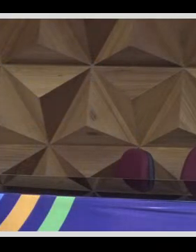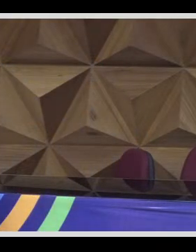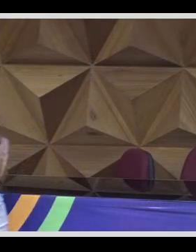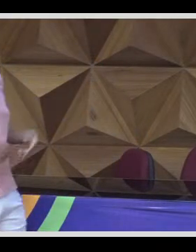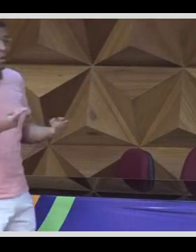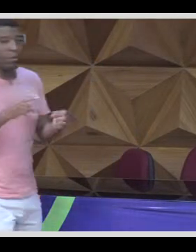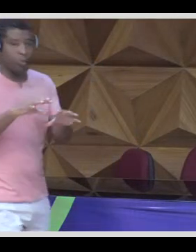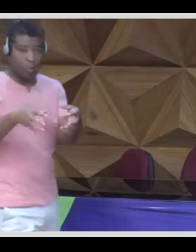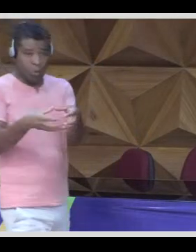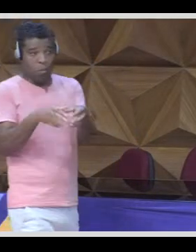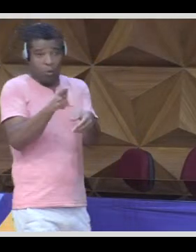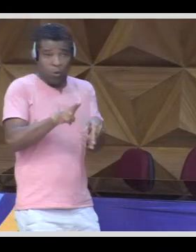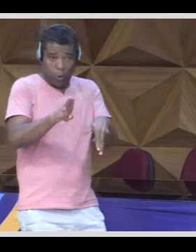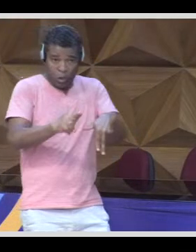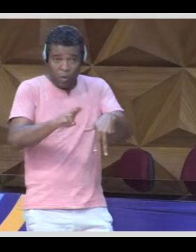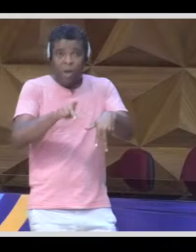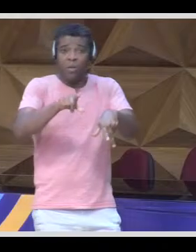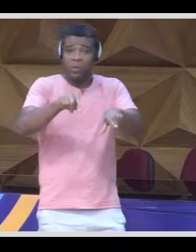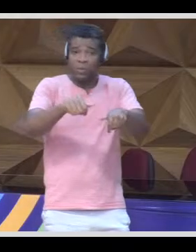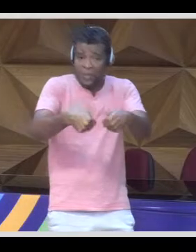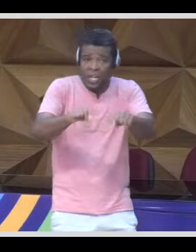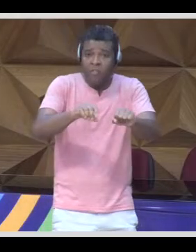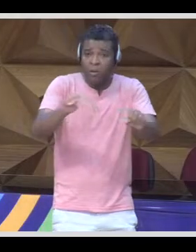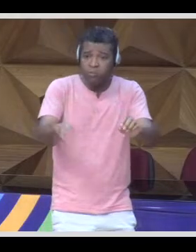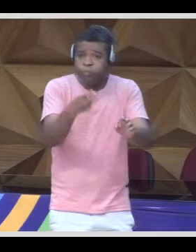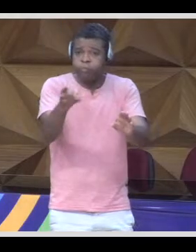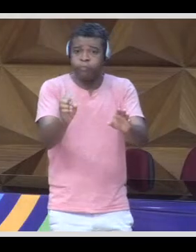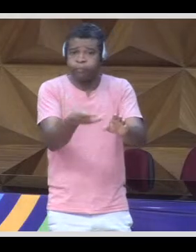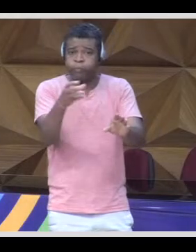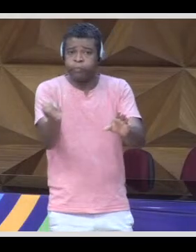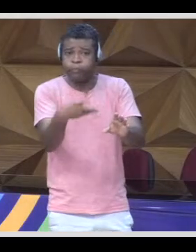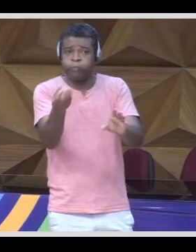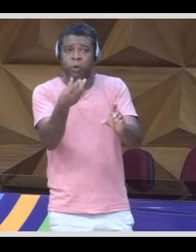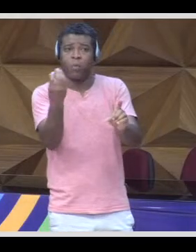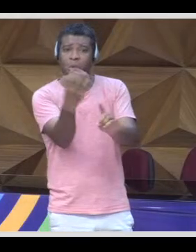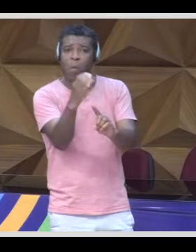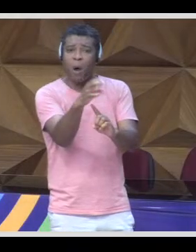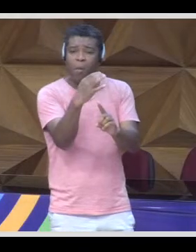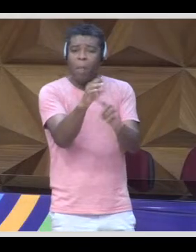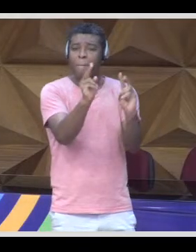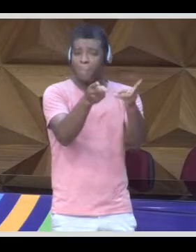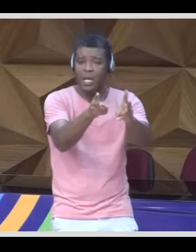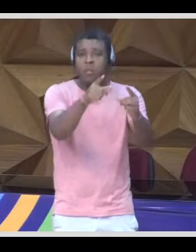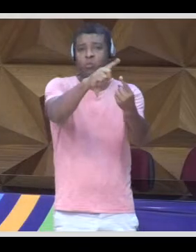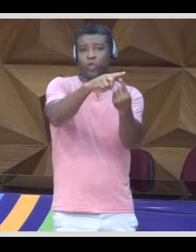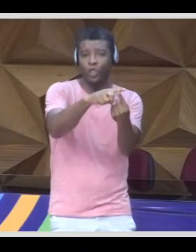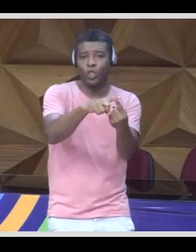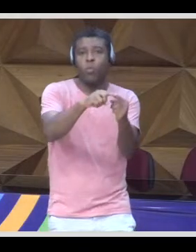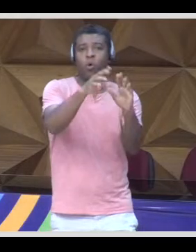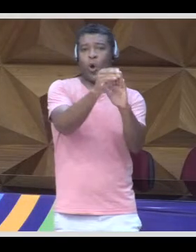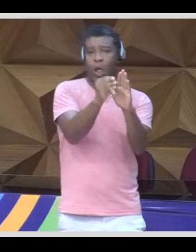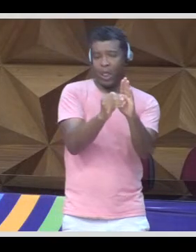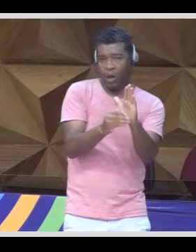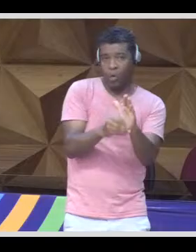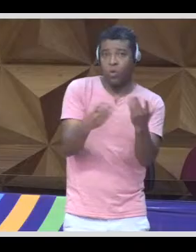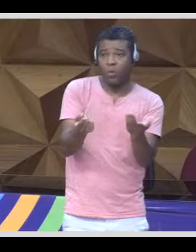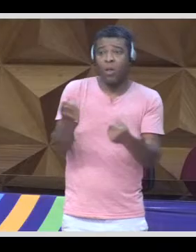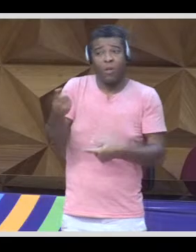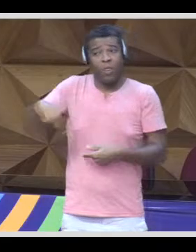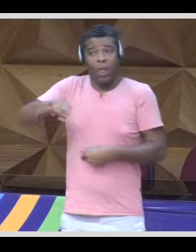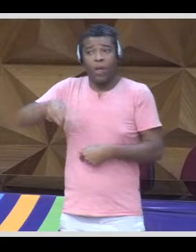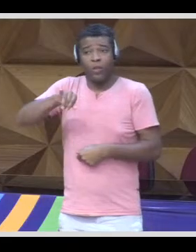content, possibly coordination. And here we use data from public WhatsApp groups during